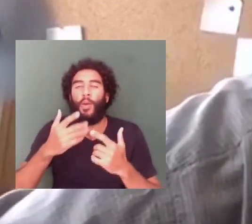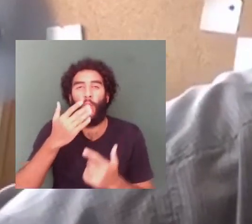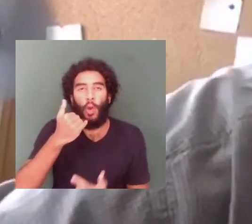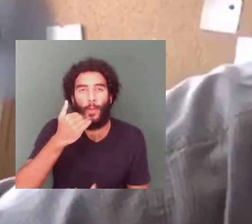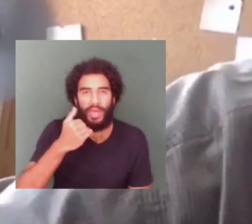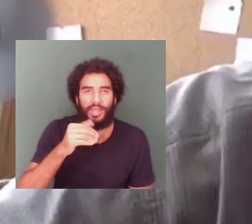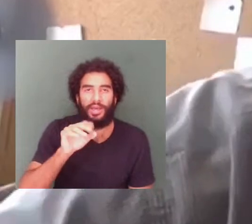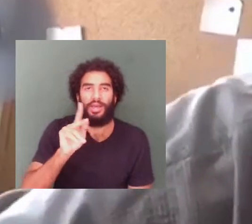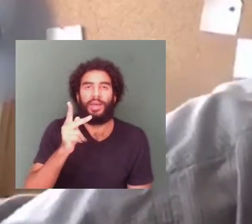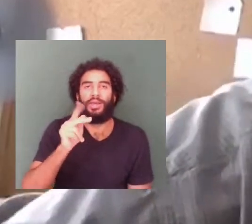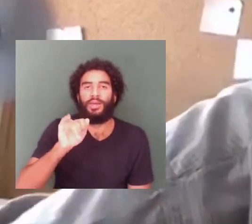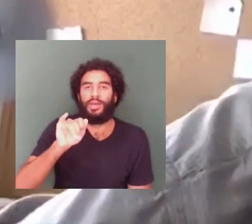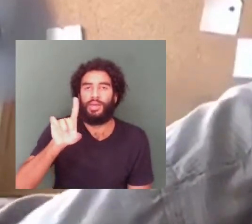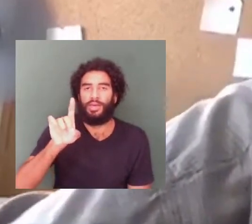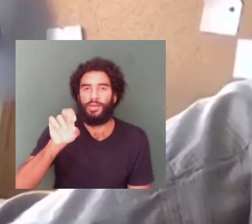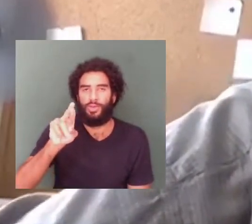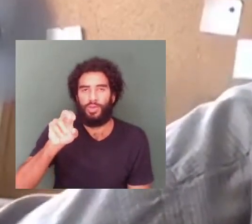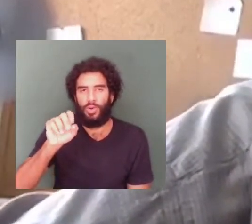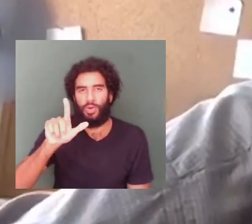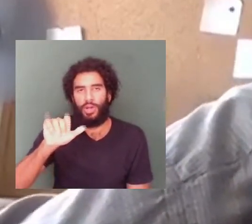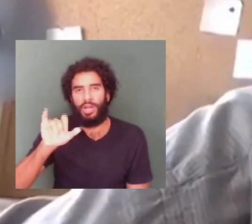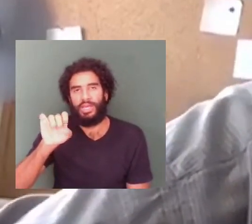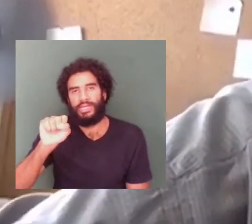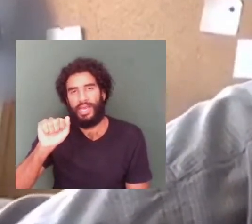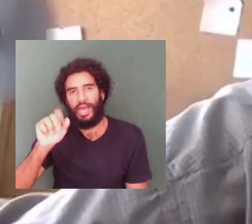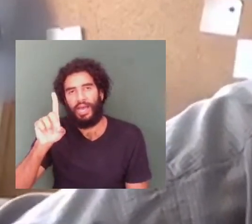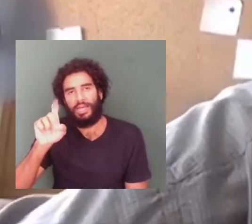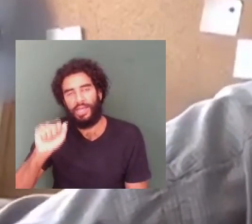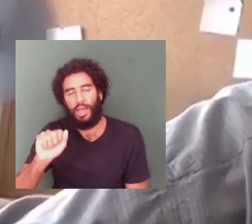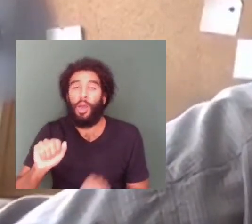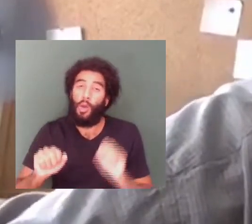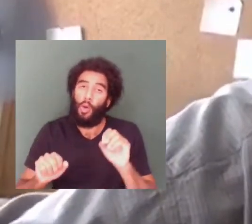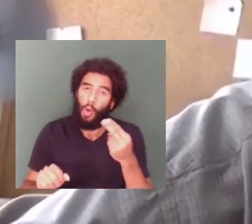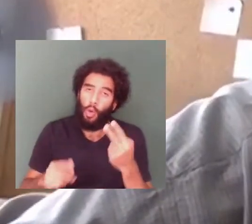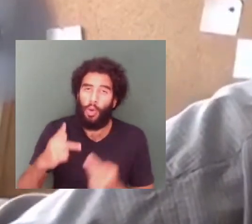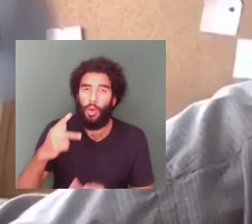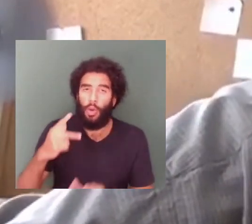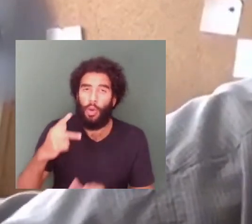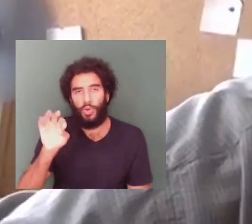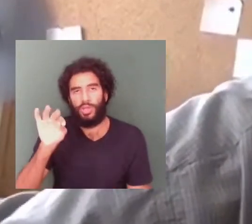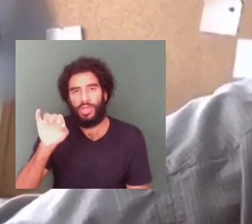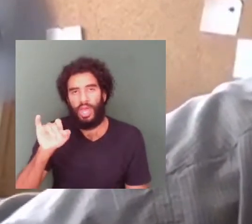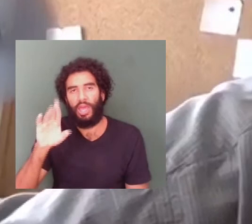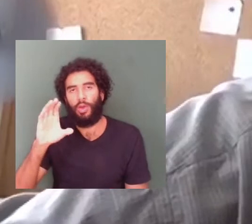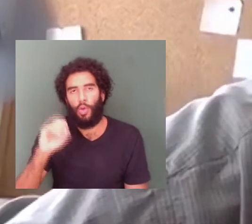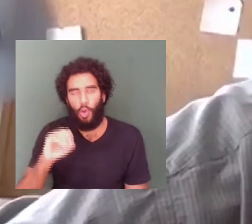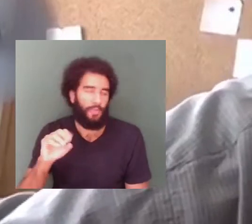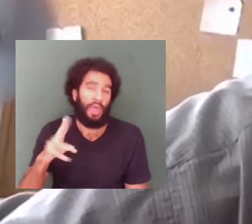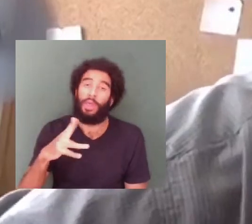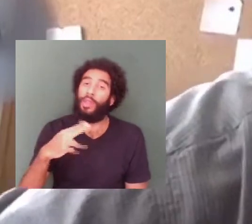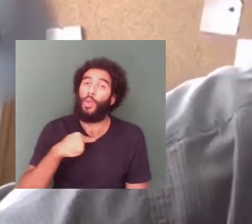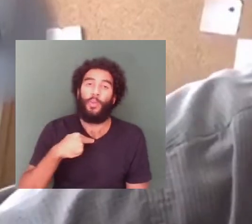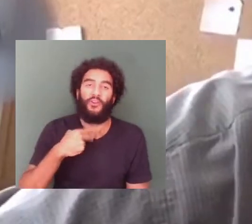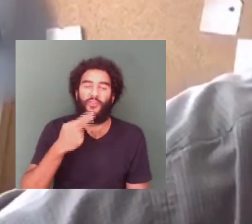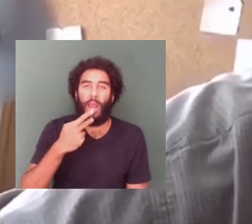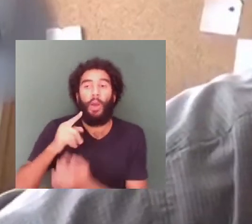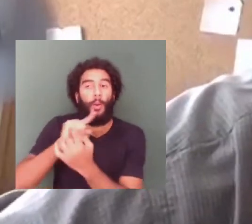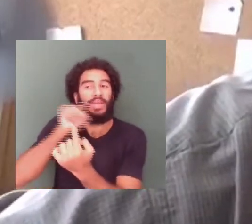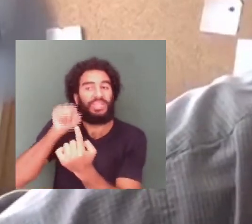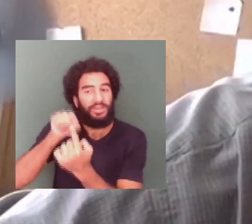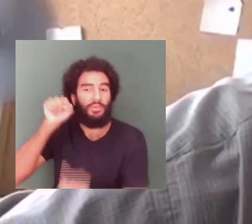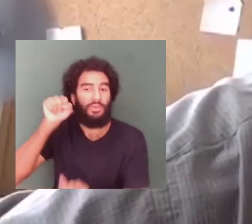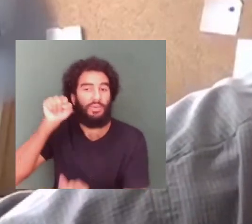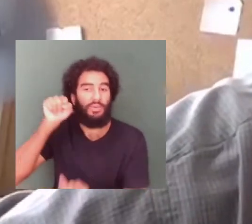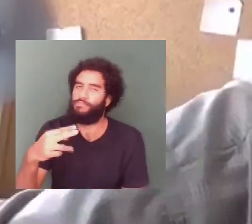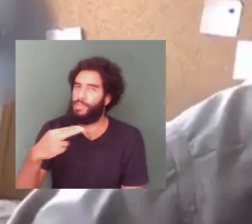a hydrolyzed high protein food, but it cannot say this product serves